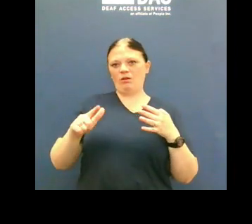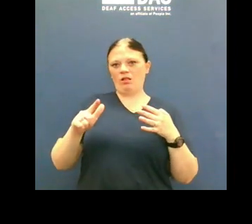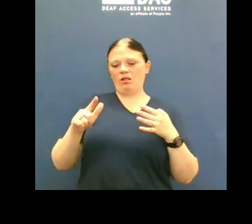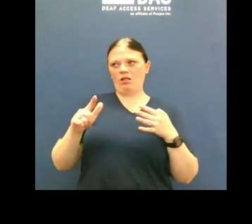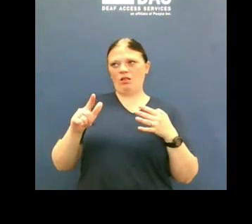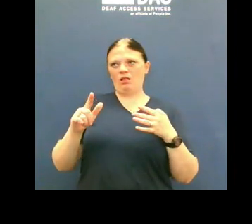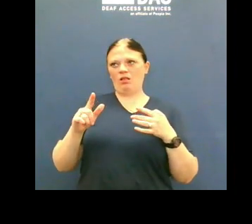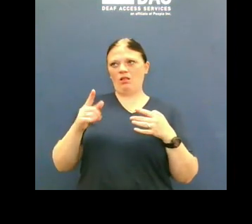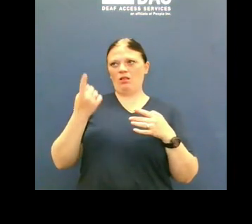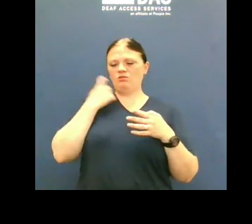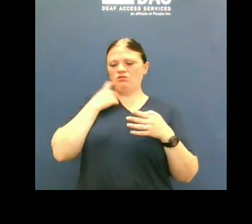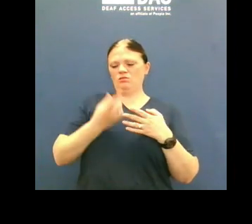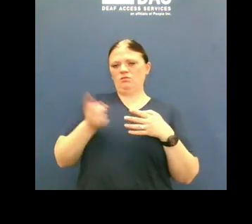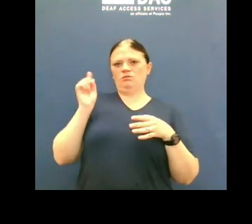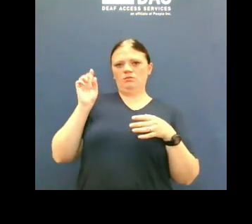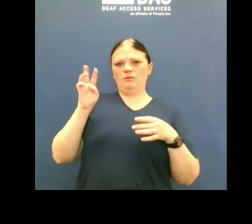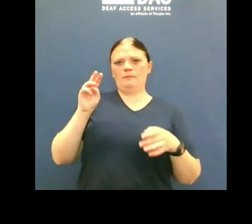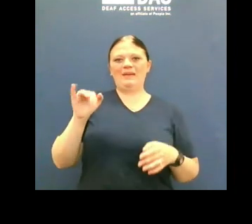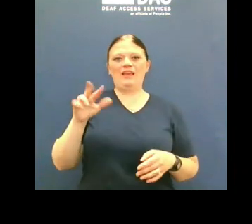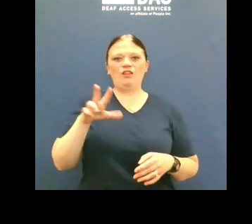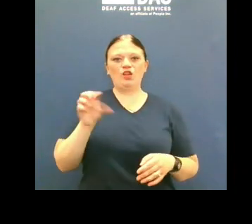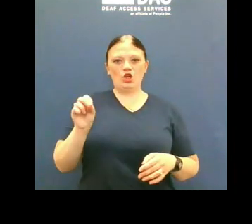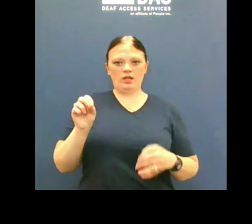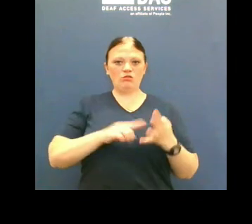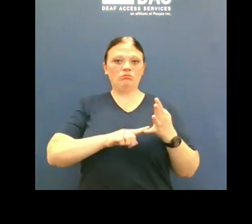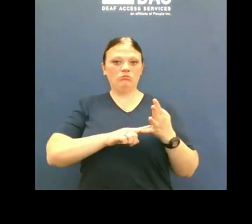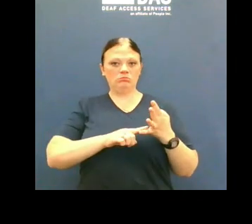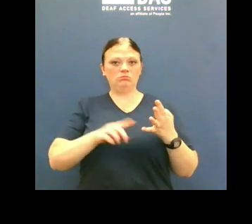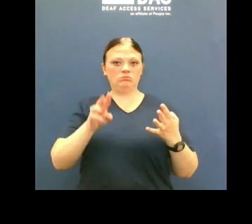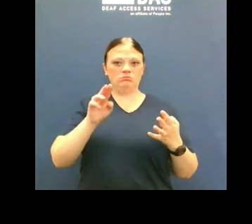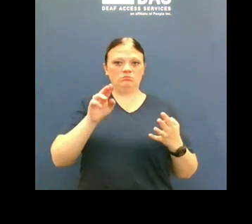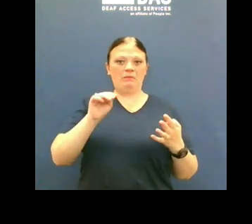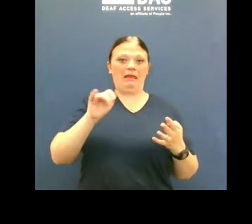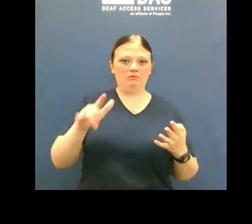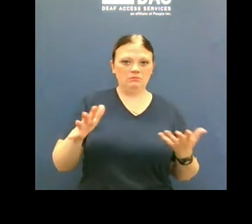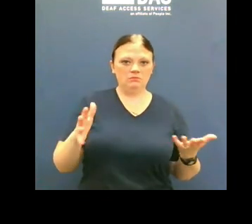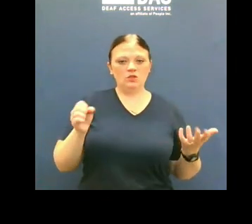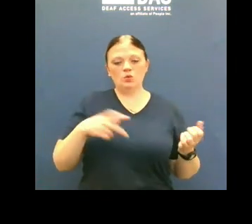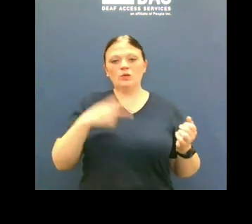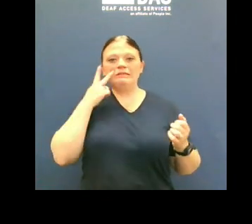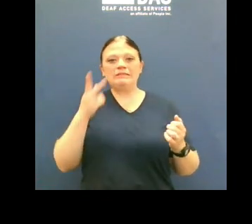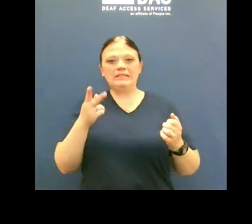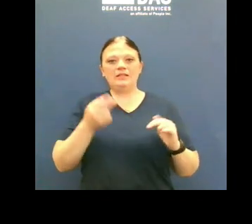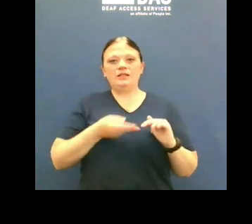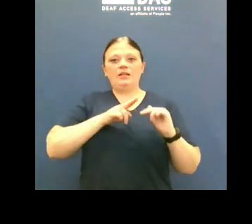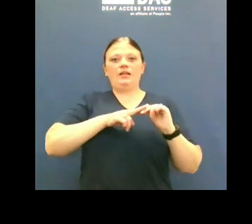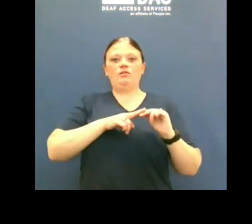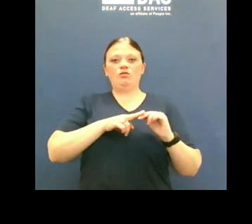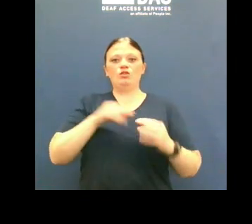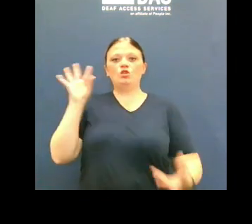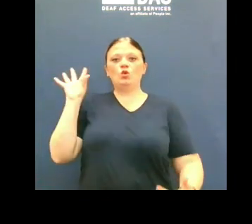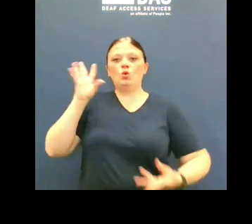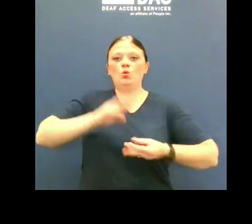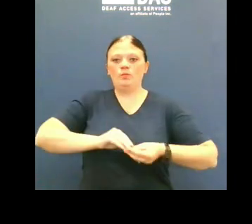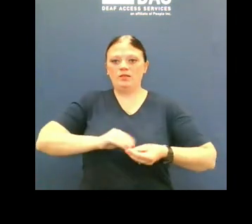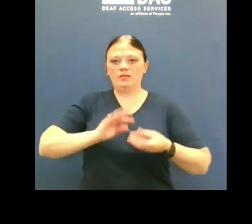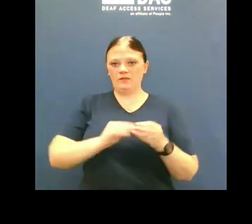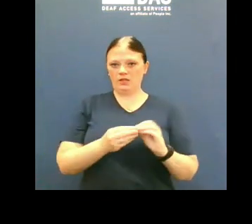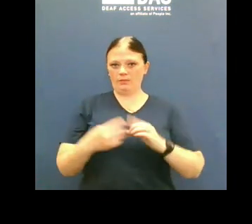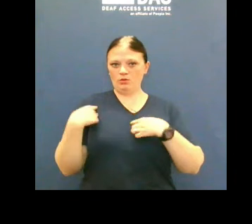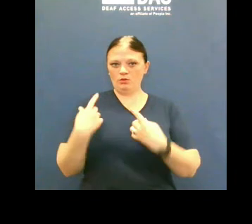last week that ended on May 30th. And so you can see we're seeing an increased number cumulatively so